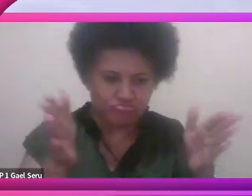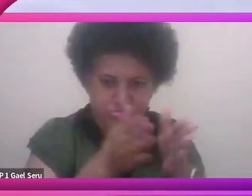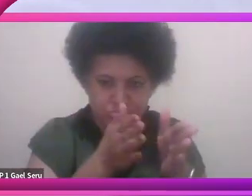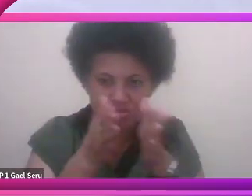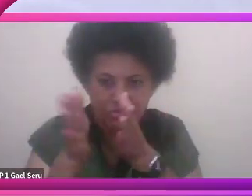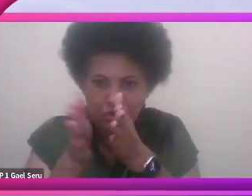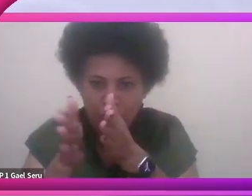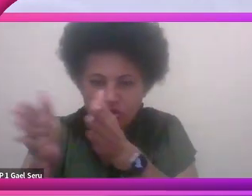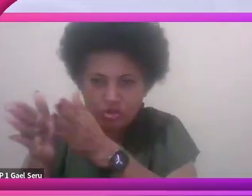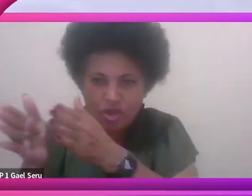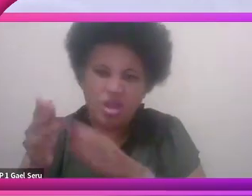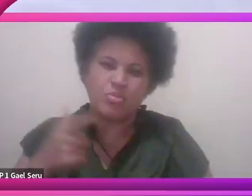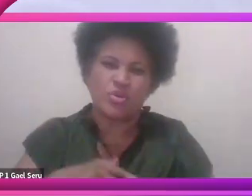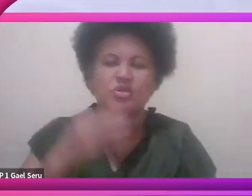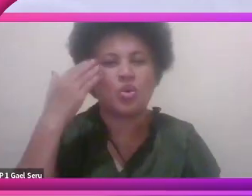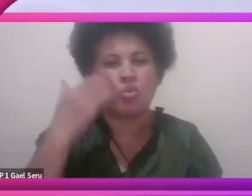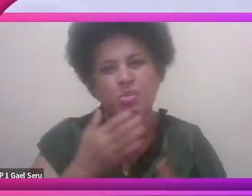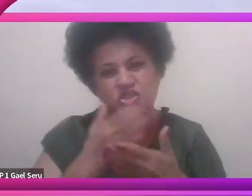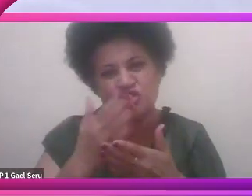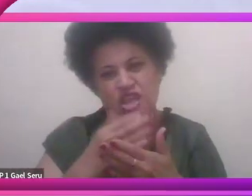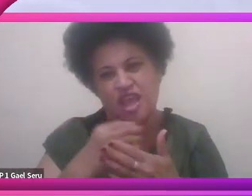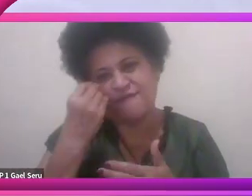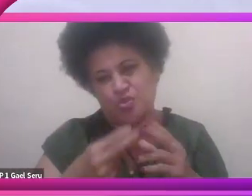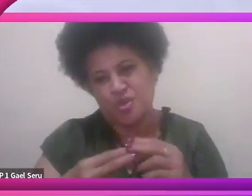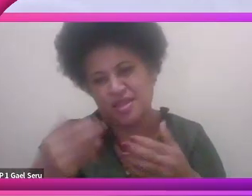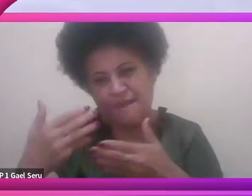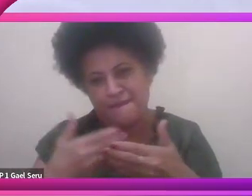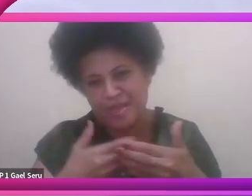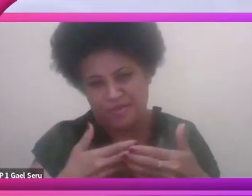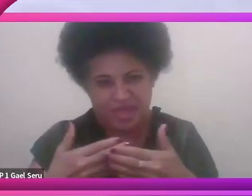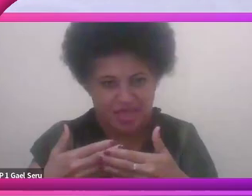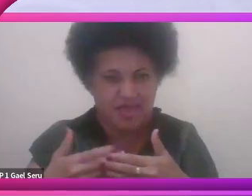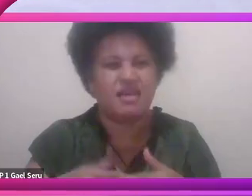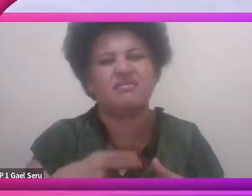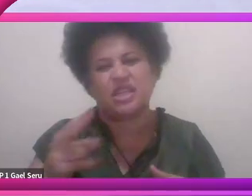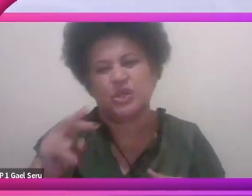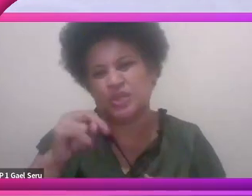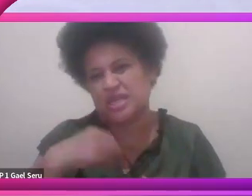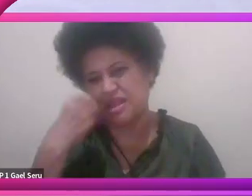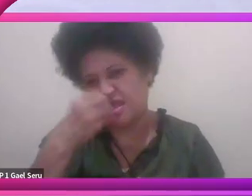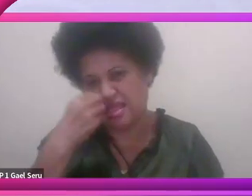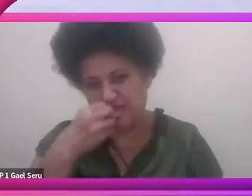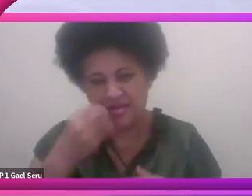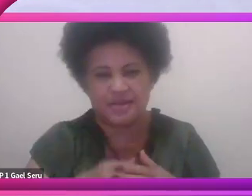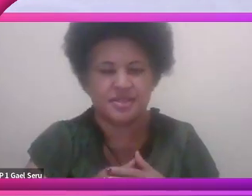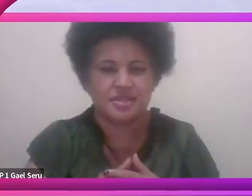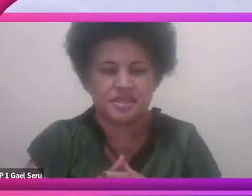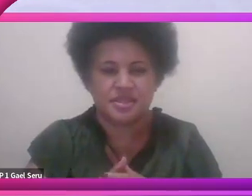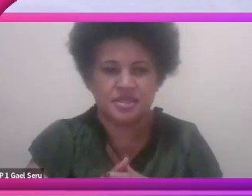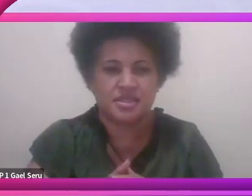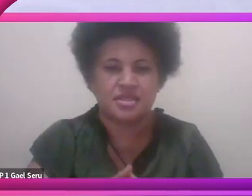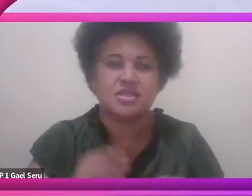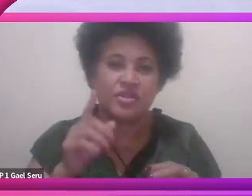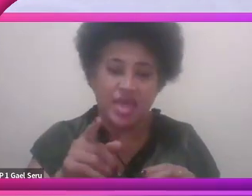woman also share the food with the baby. Then she have, some nutrient, only 50 come to her. During the delivery, a lot